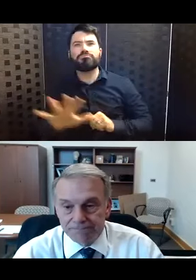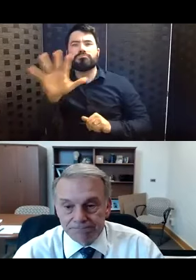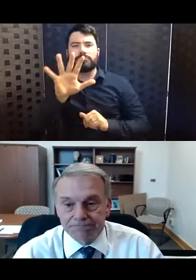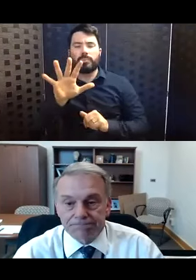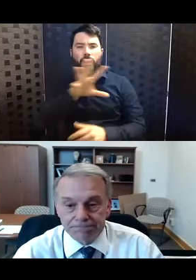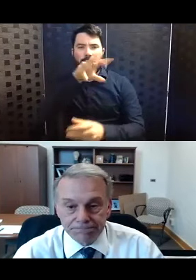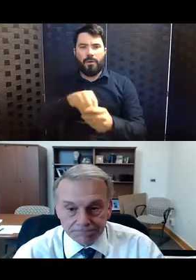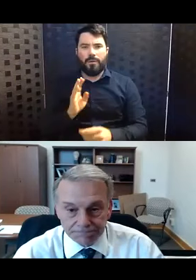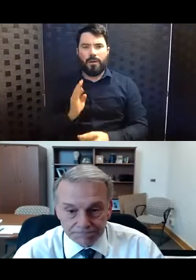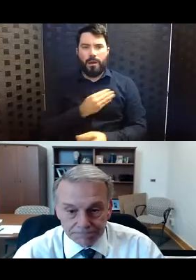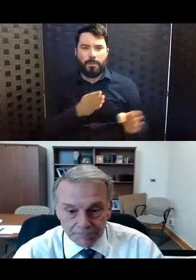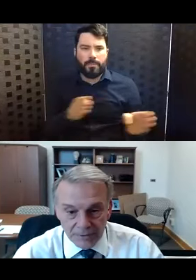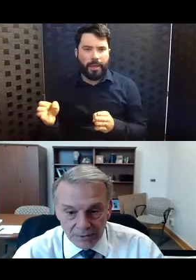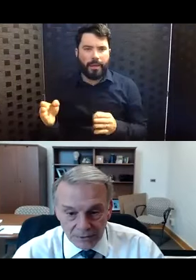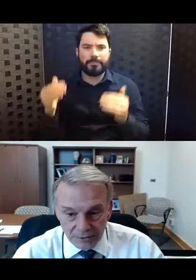slide.